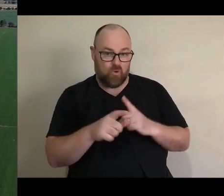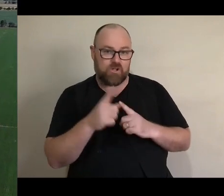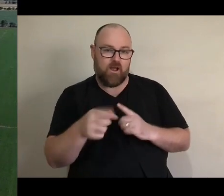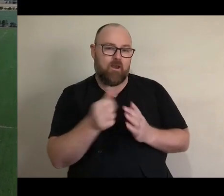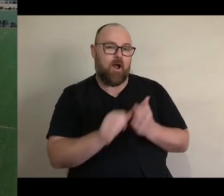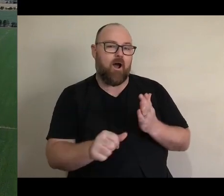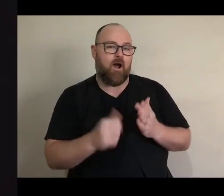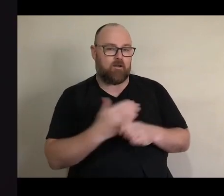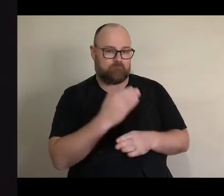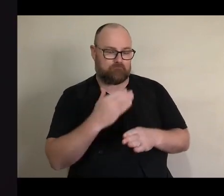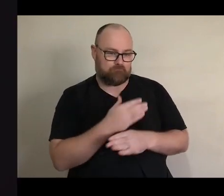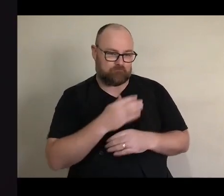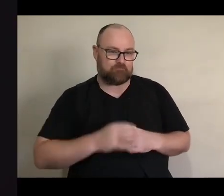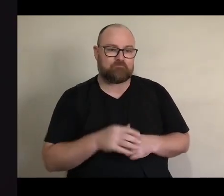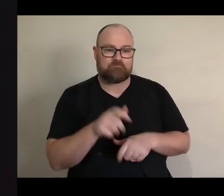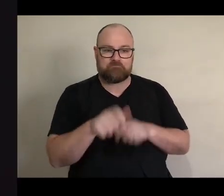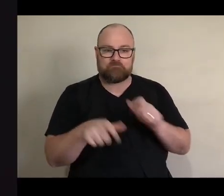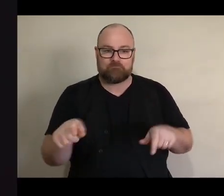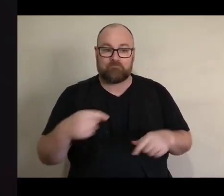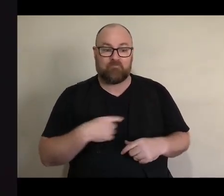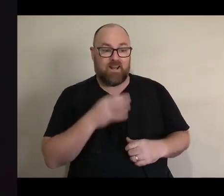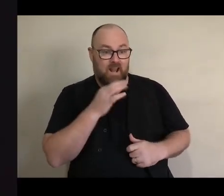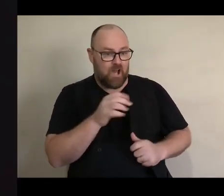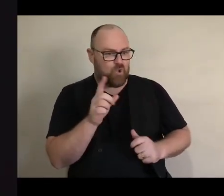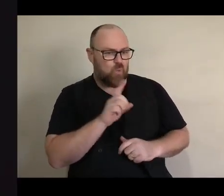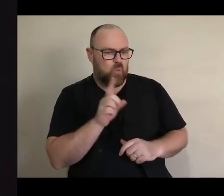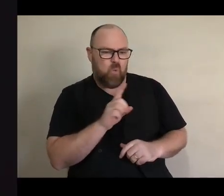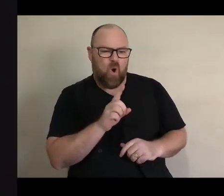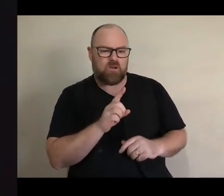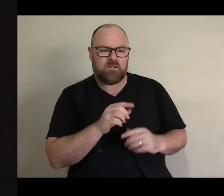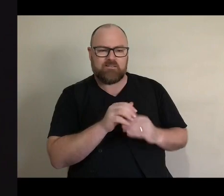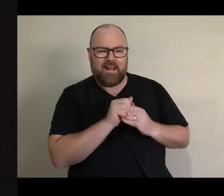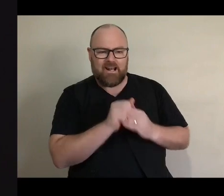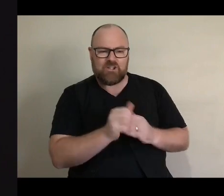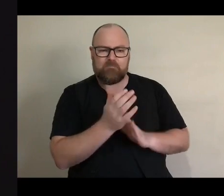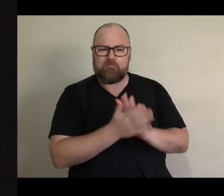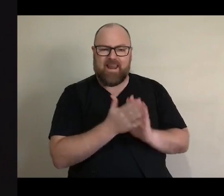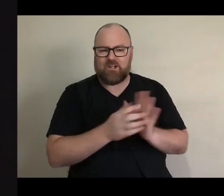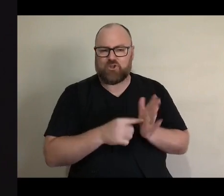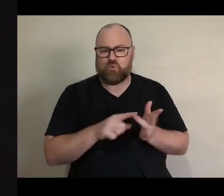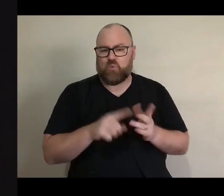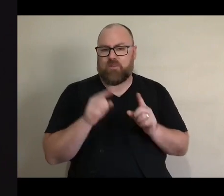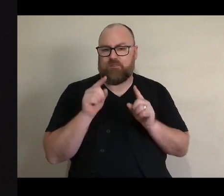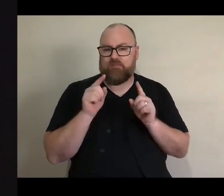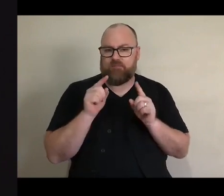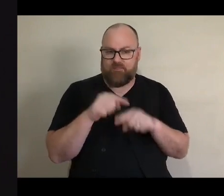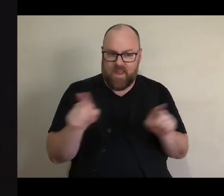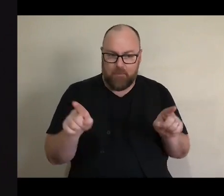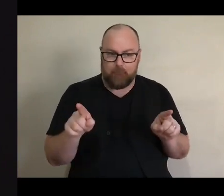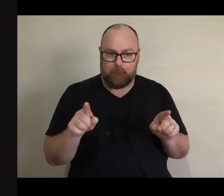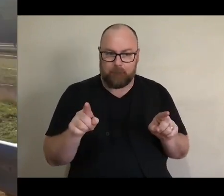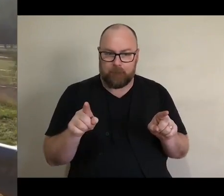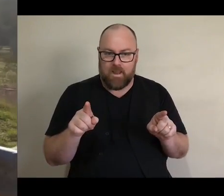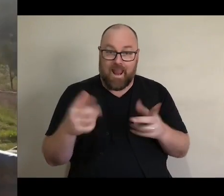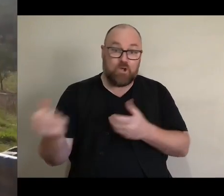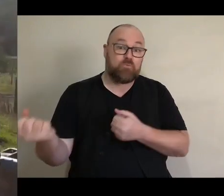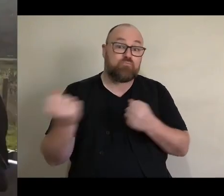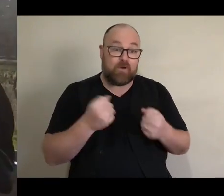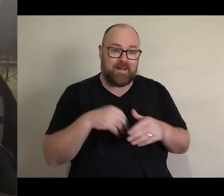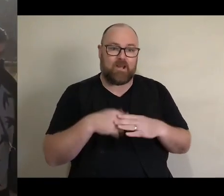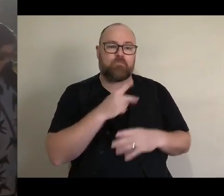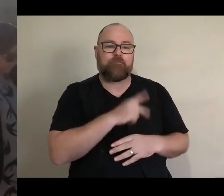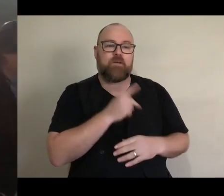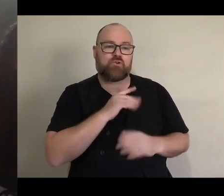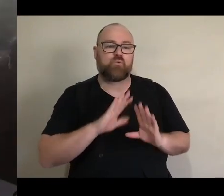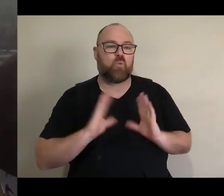asks participants to explore what leadership means to them individually and to bring that with them into the professional